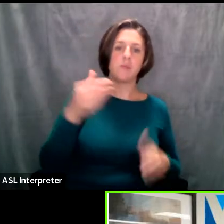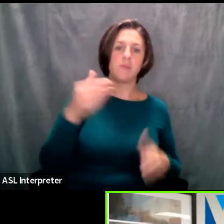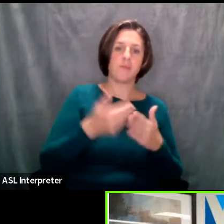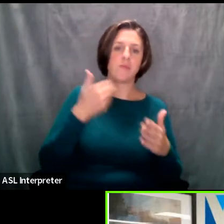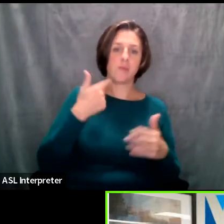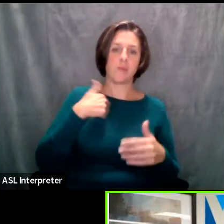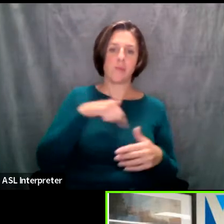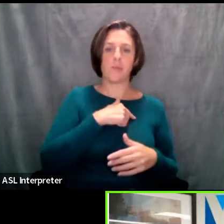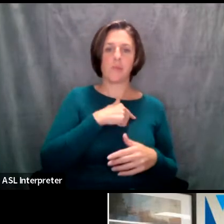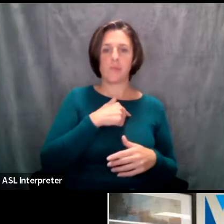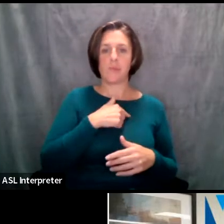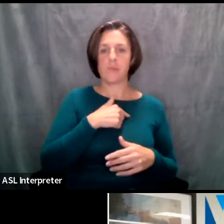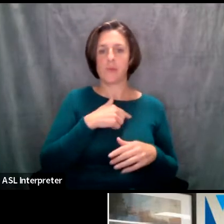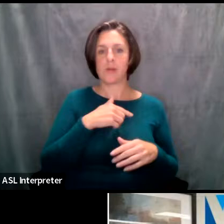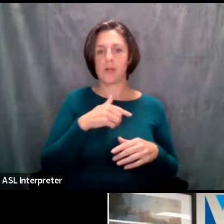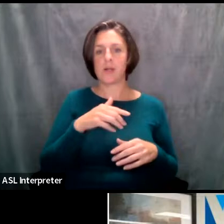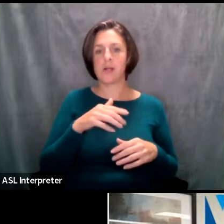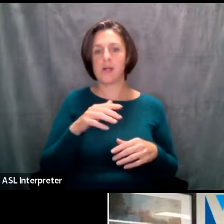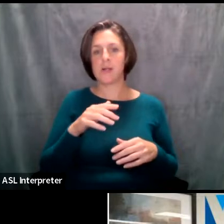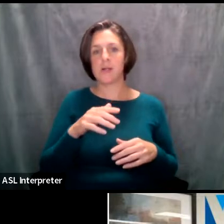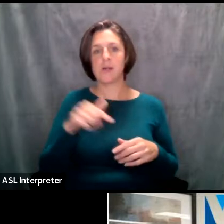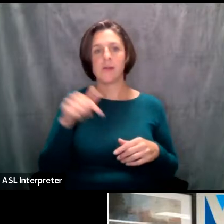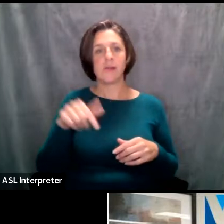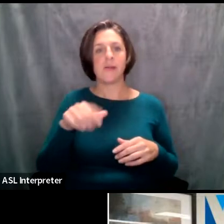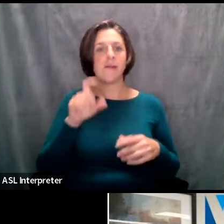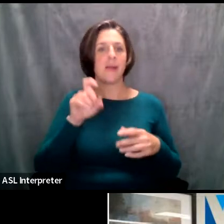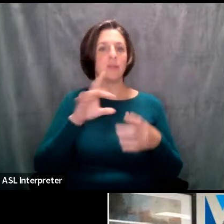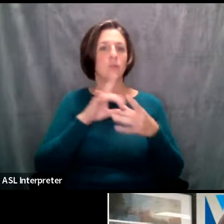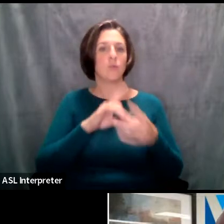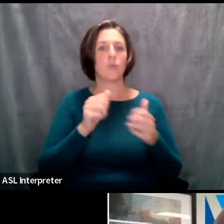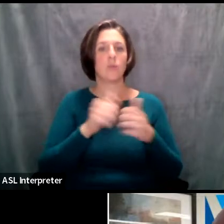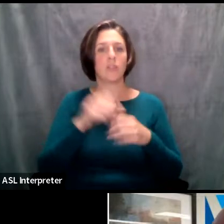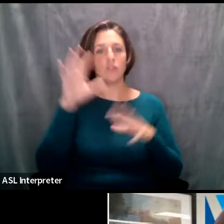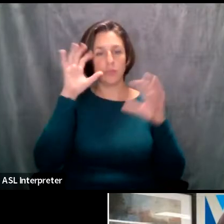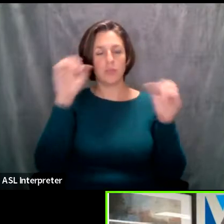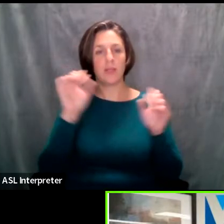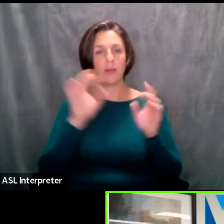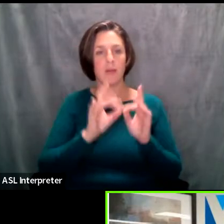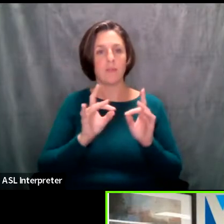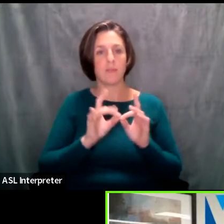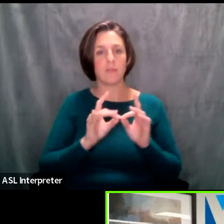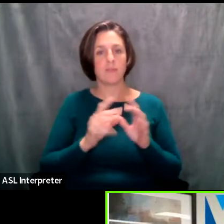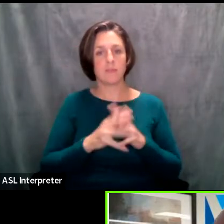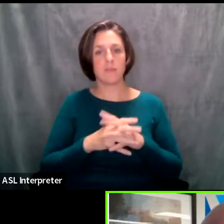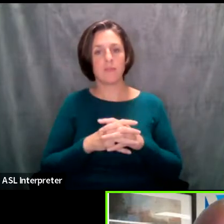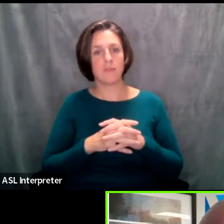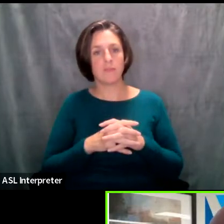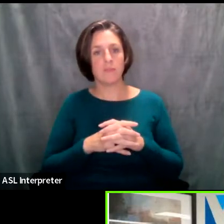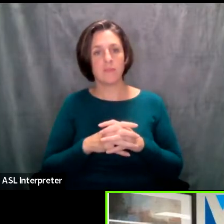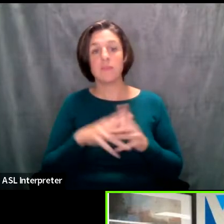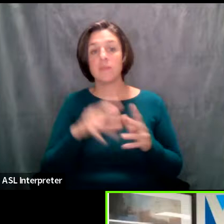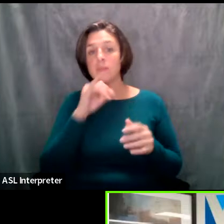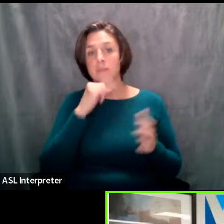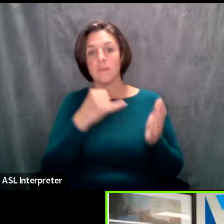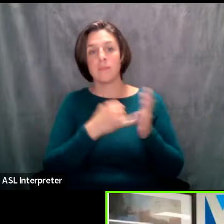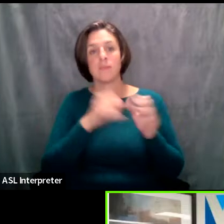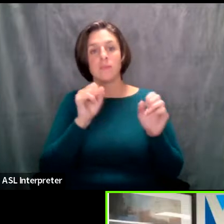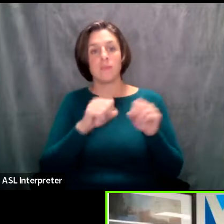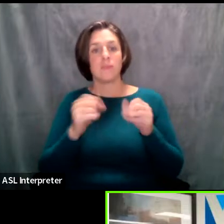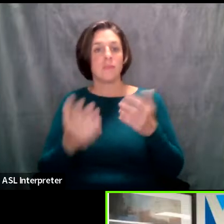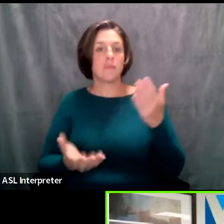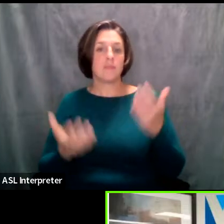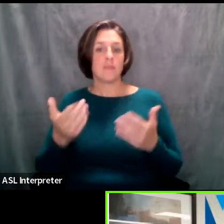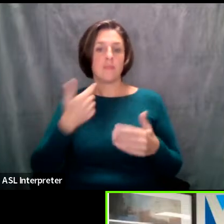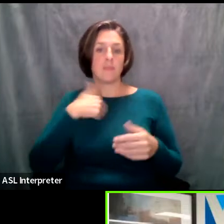we Oh, we Trustee leave. Griffin, I'm I mean, sorry. and this has to do with superintendent's comments. Is it possible maybe we could